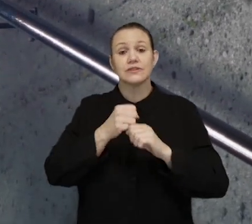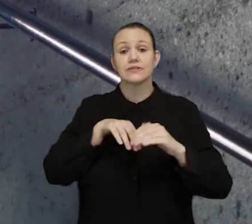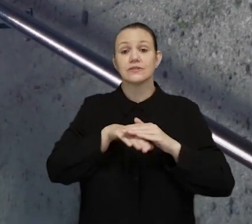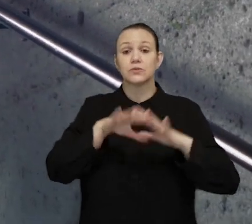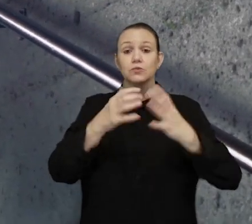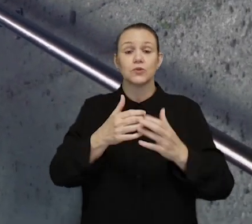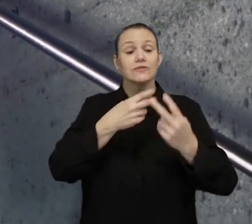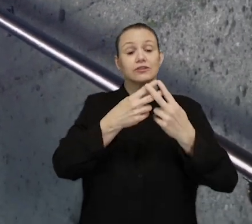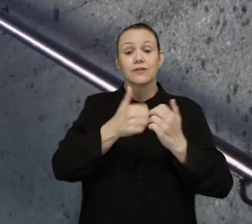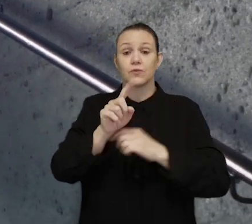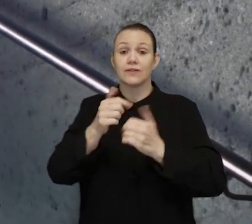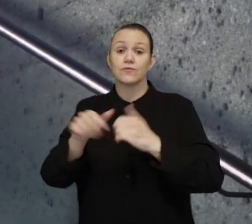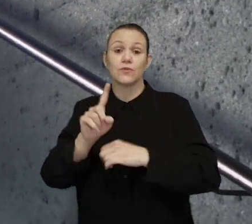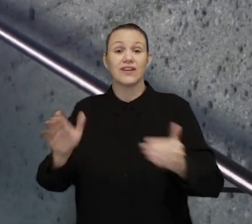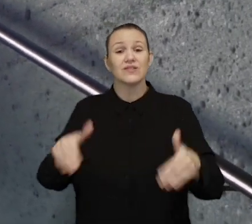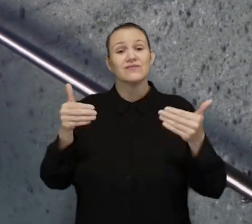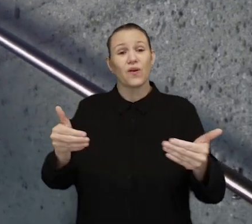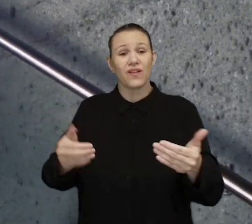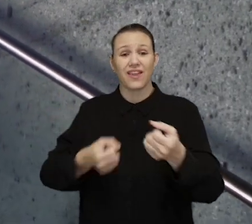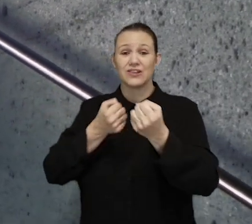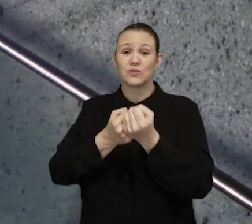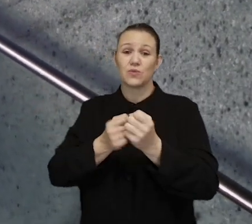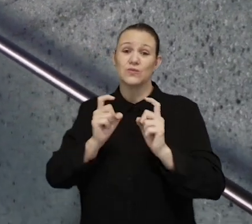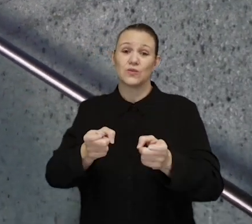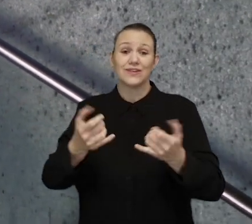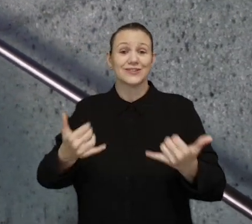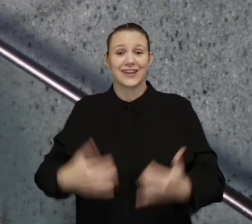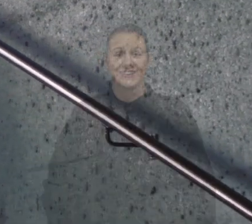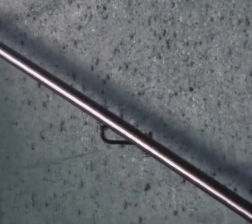accessible world for everyone everywhere. Donate to the Rick Hansen Foundation today at rickhansen.com.